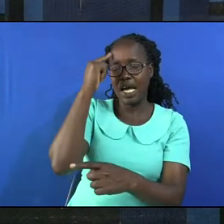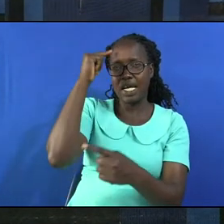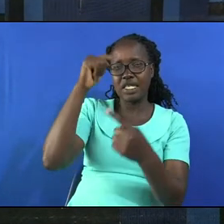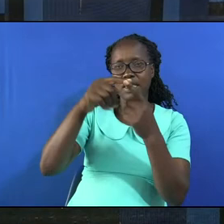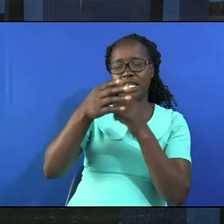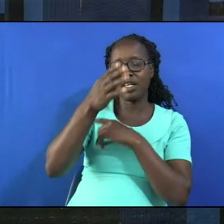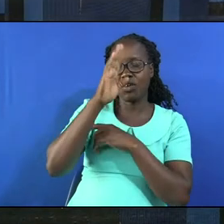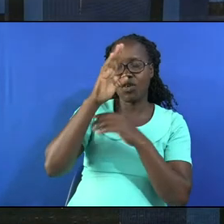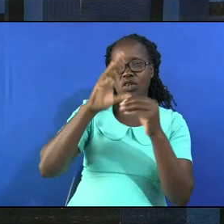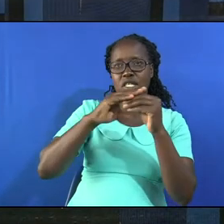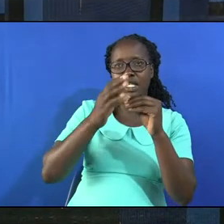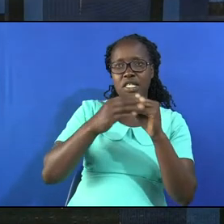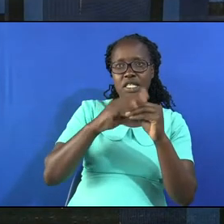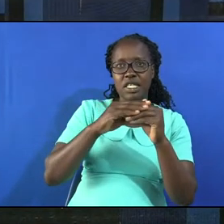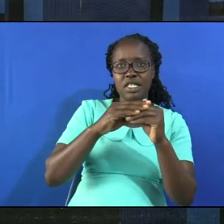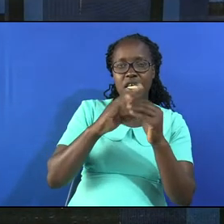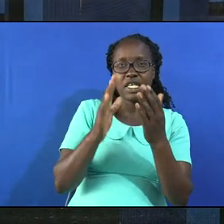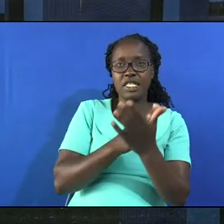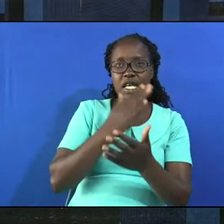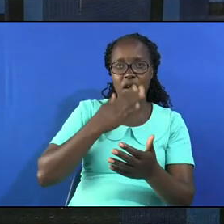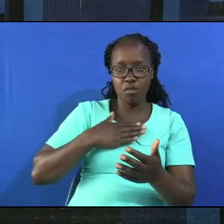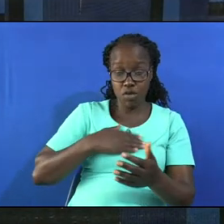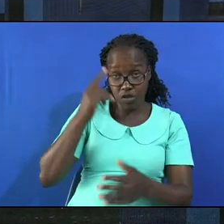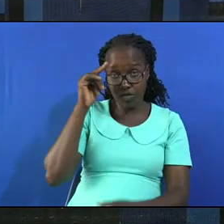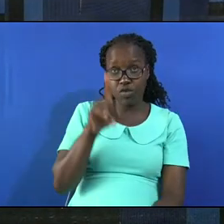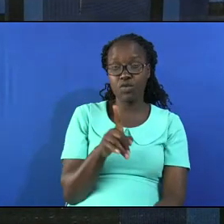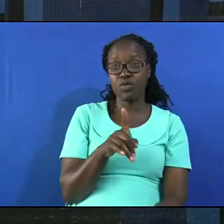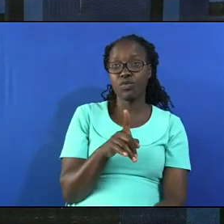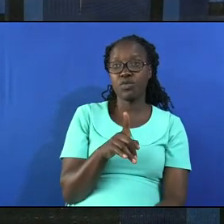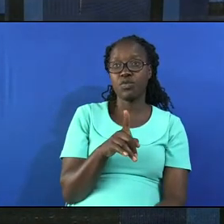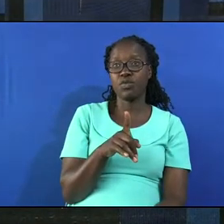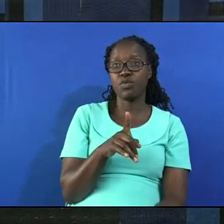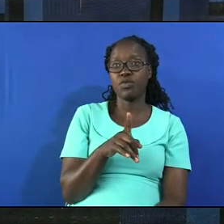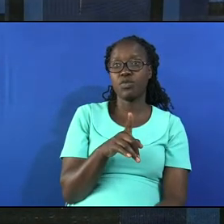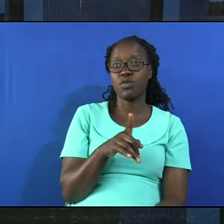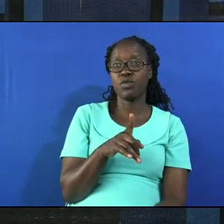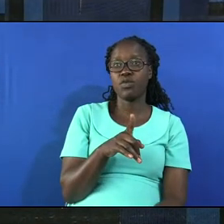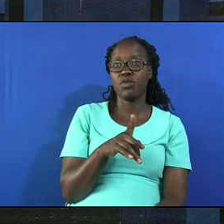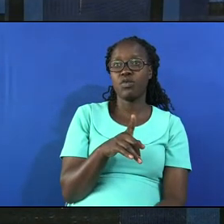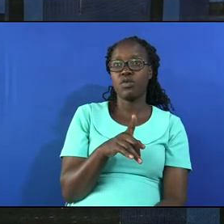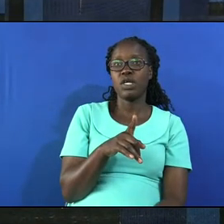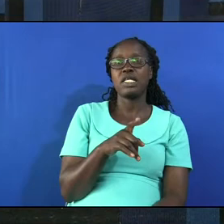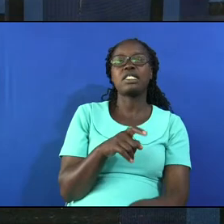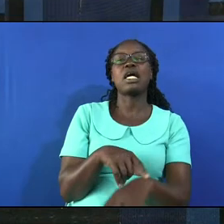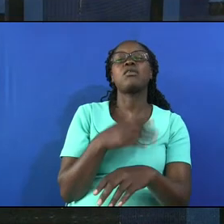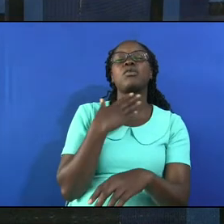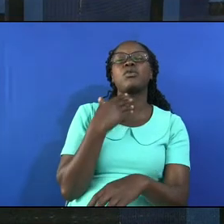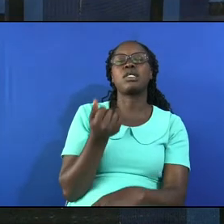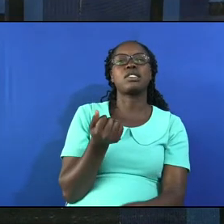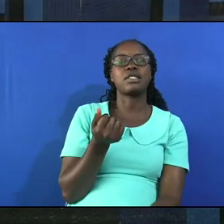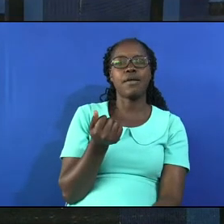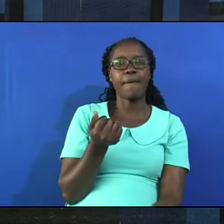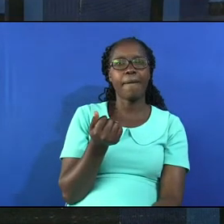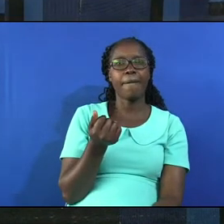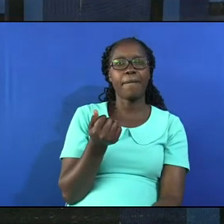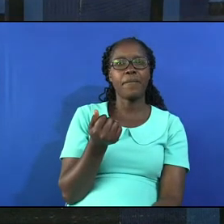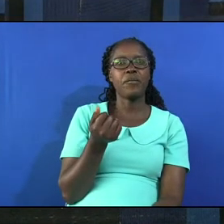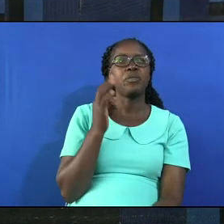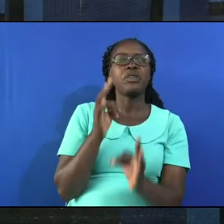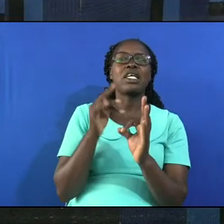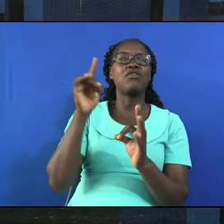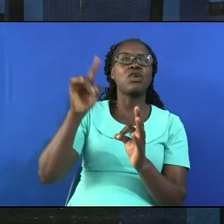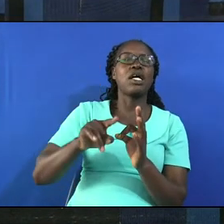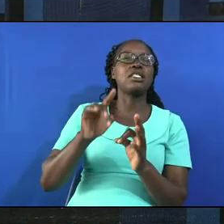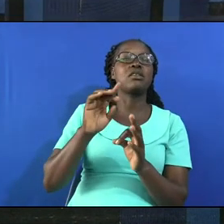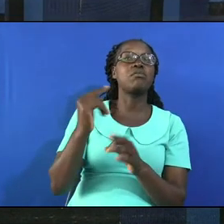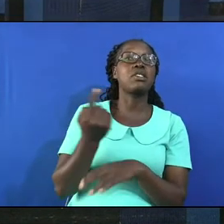until God creates somebody for you when he so wishes. If you can't